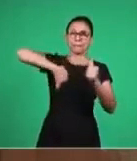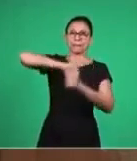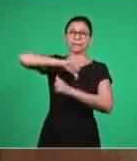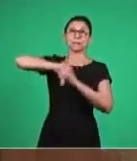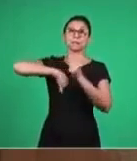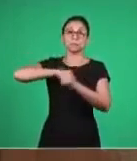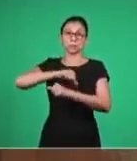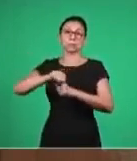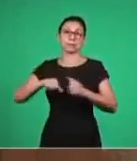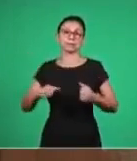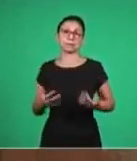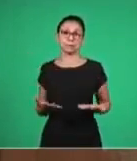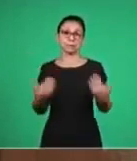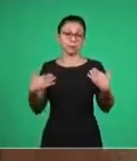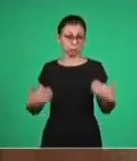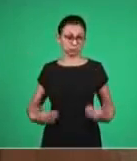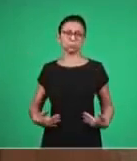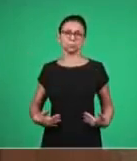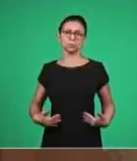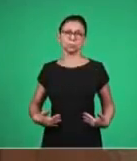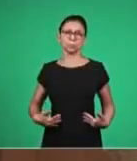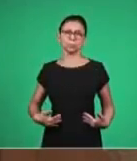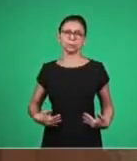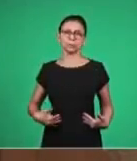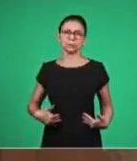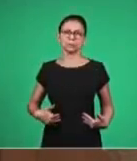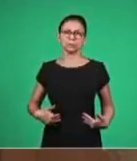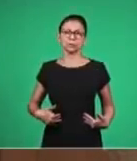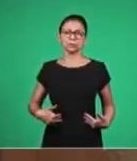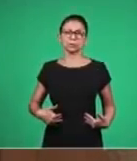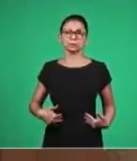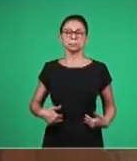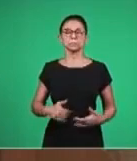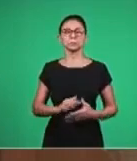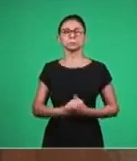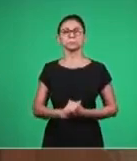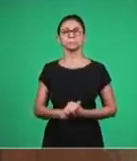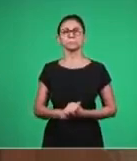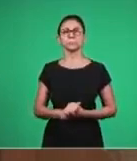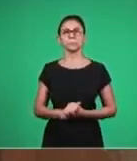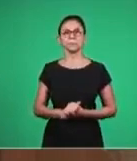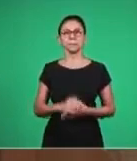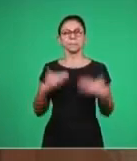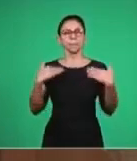the transformation, it can be said this